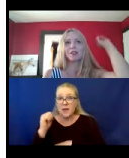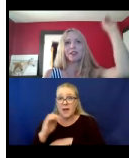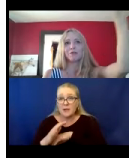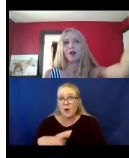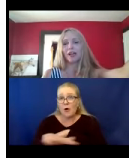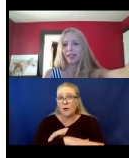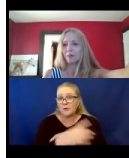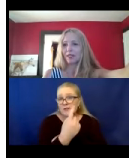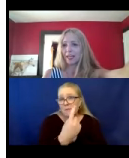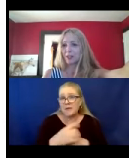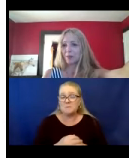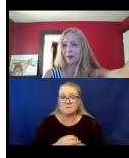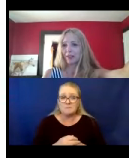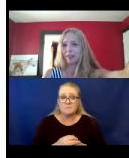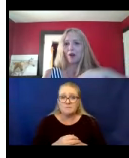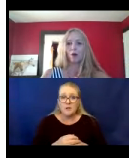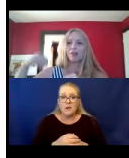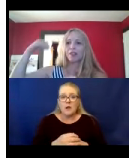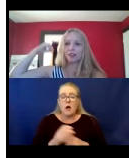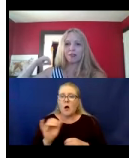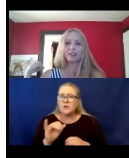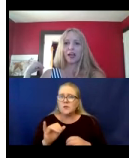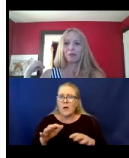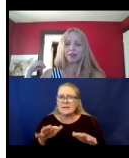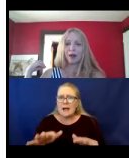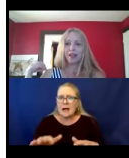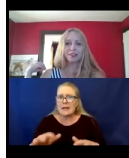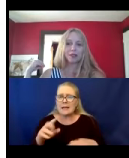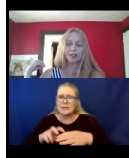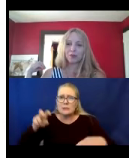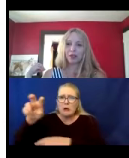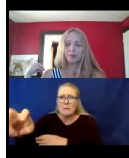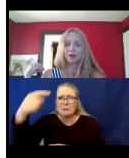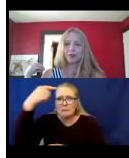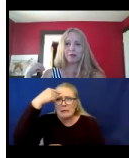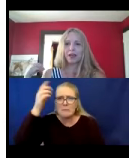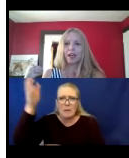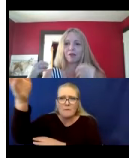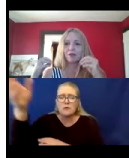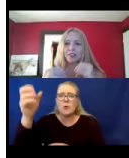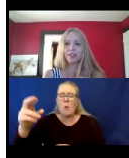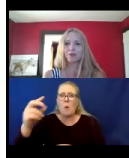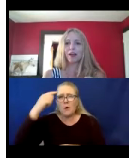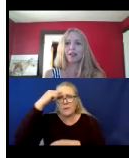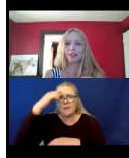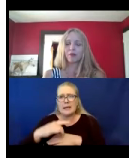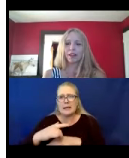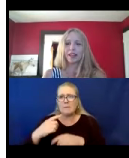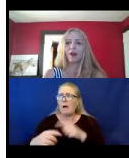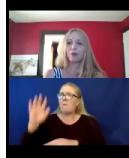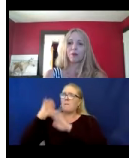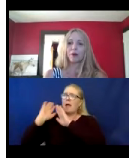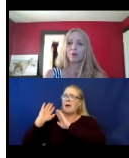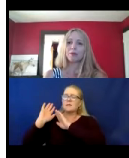anxiety, we're thinking far ahead and being anxious about it, or we're thinking of things that happened in the past and being depressed about them. And if we just stay right here,